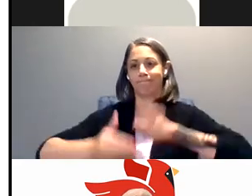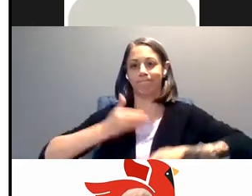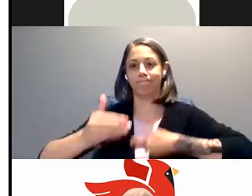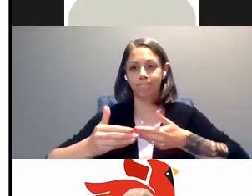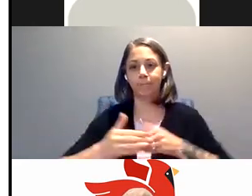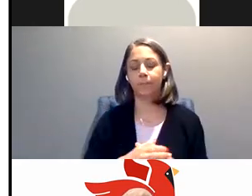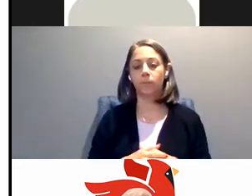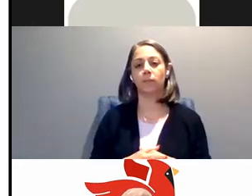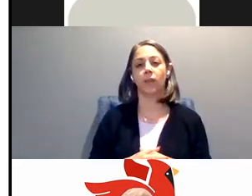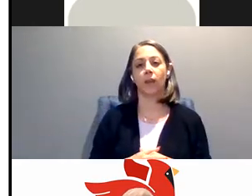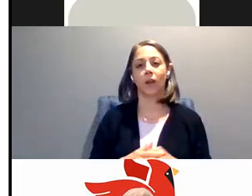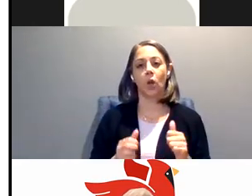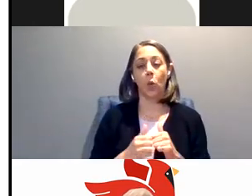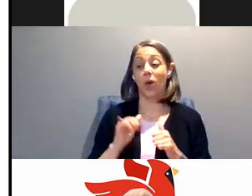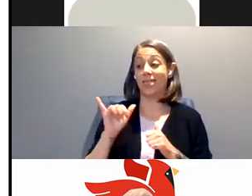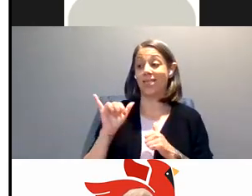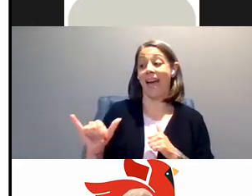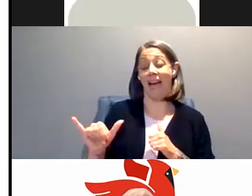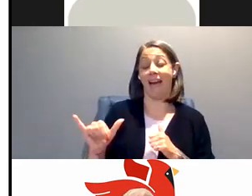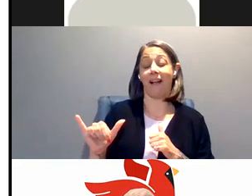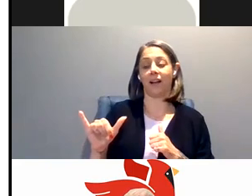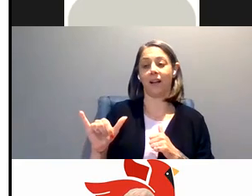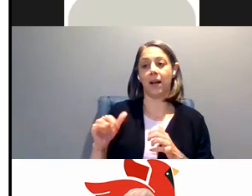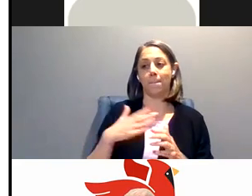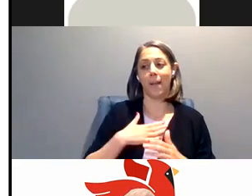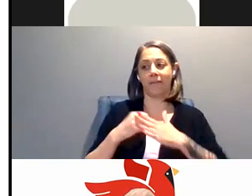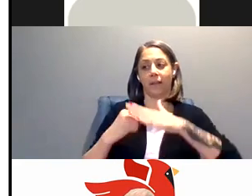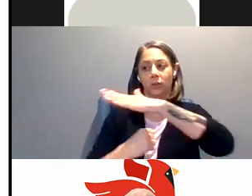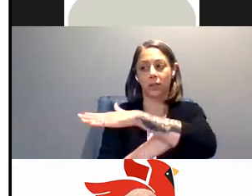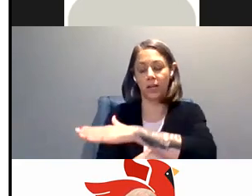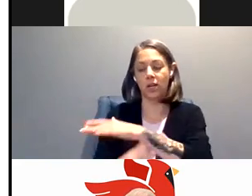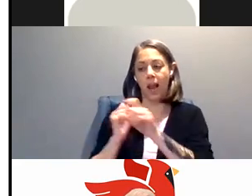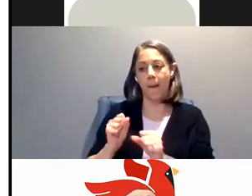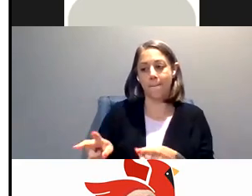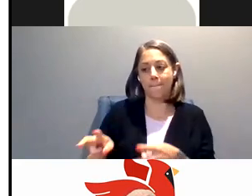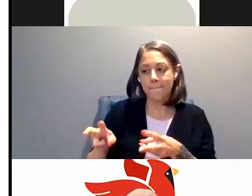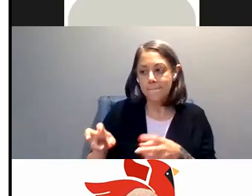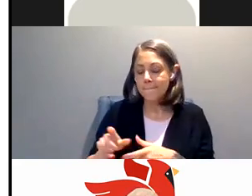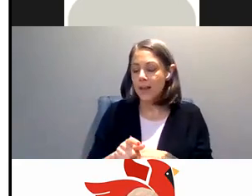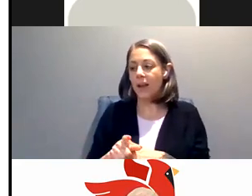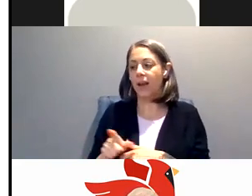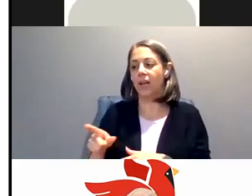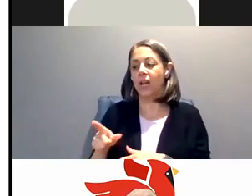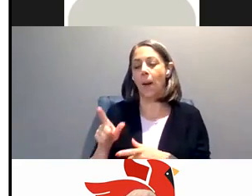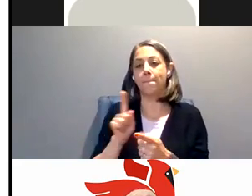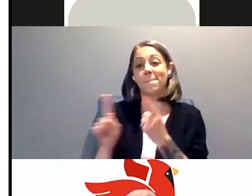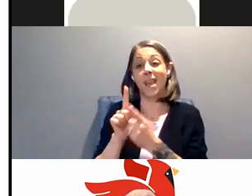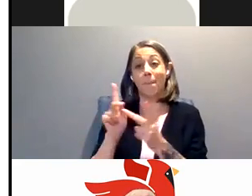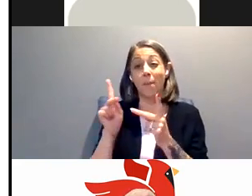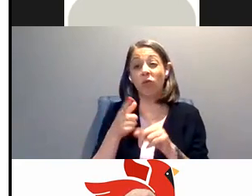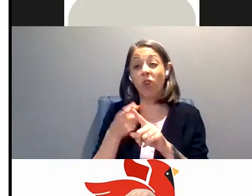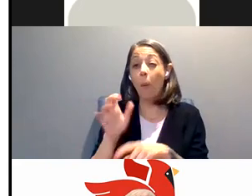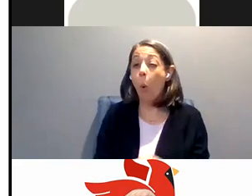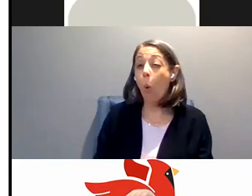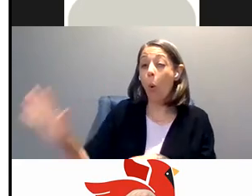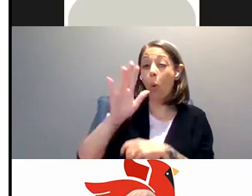as a base for me to pull from and to meet all the people around the country that were doing this and were doing it